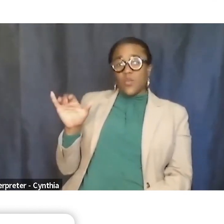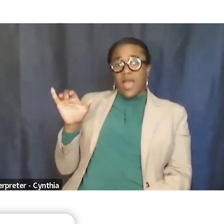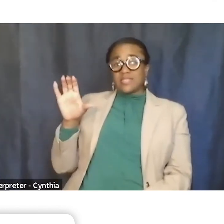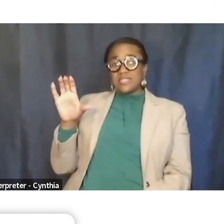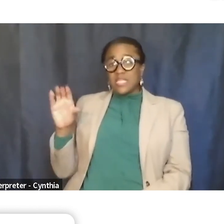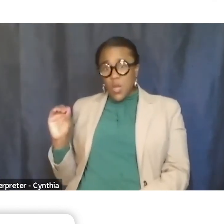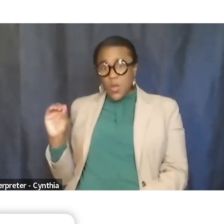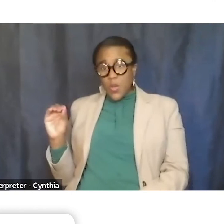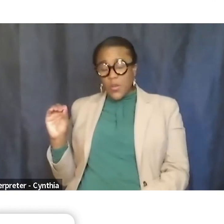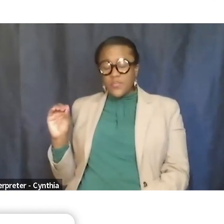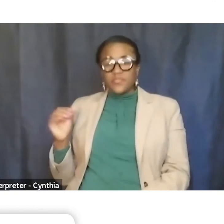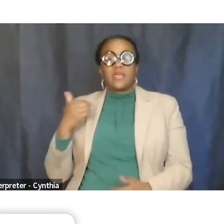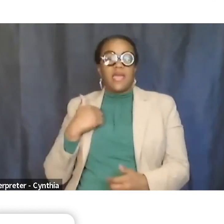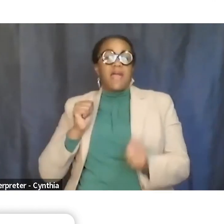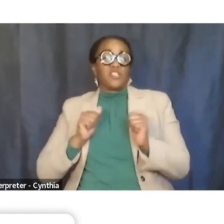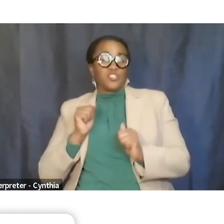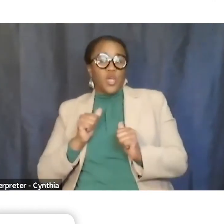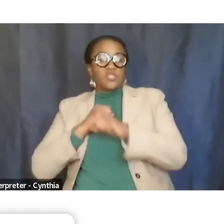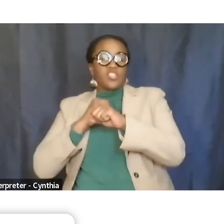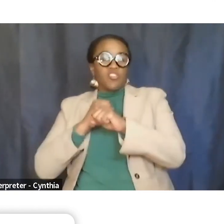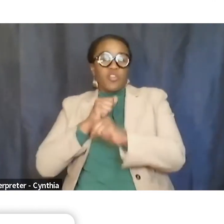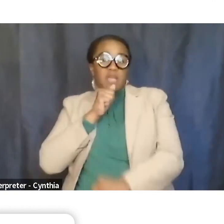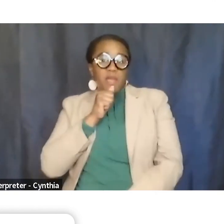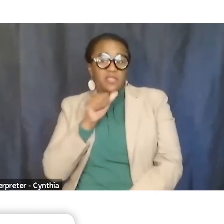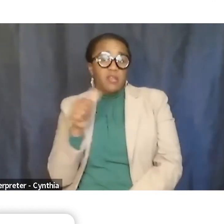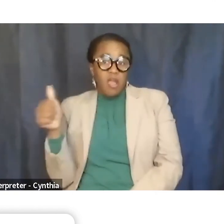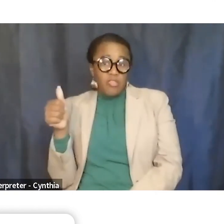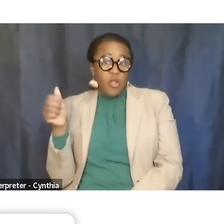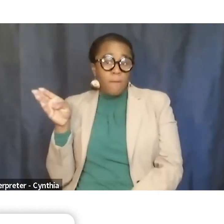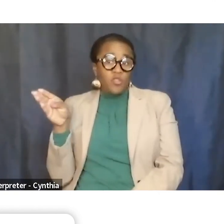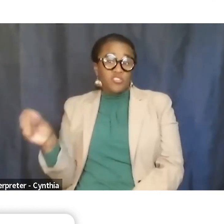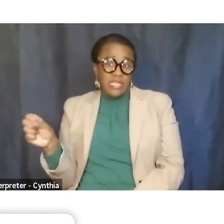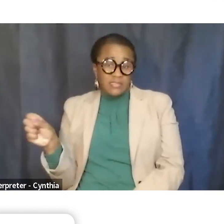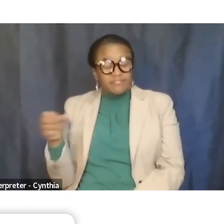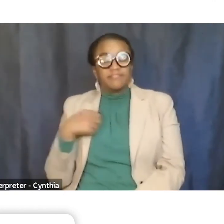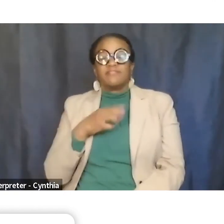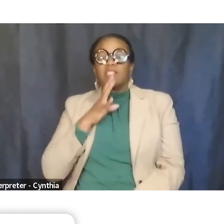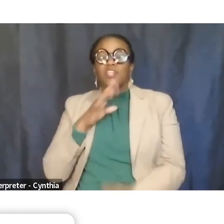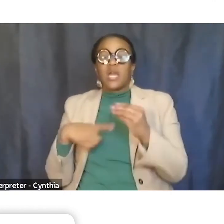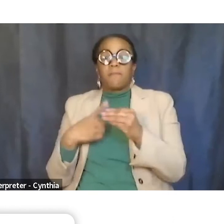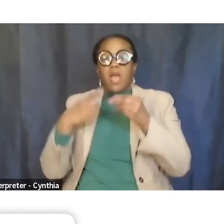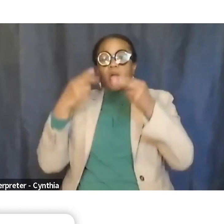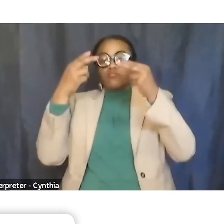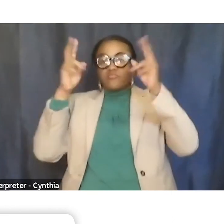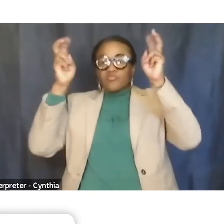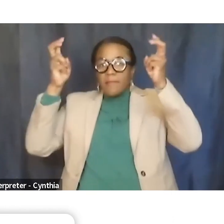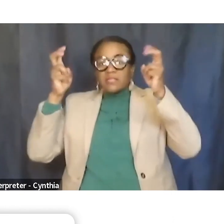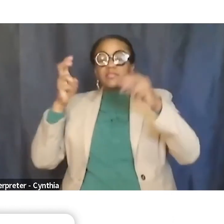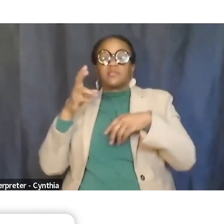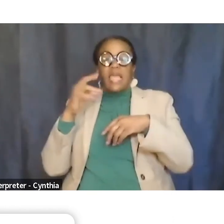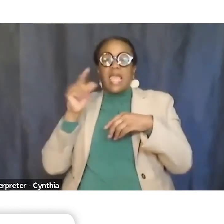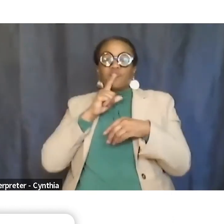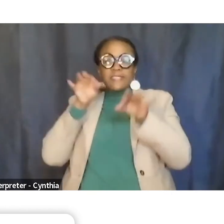me. I have a show called Security, Privacy, and a lot of other bullshit, where I talk about headlining topics and I break them down in